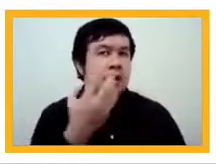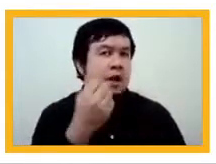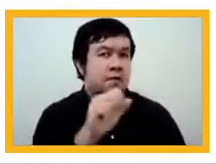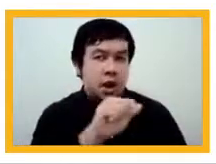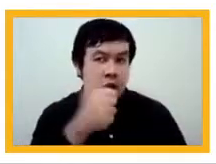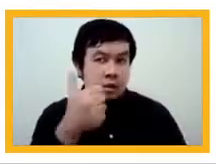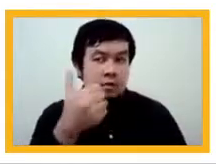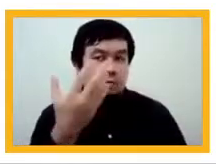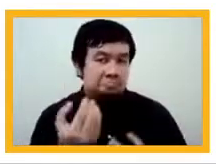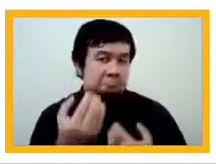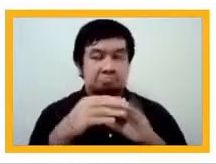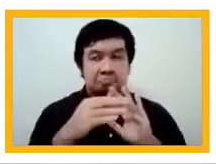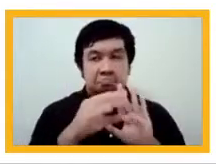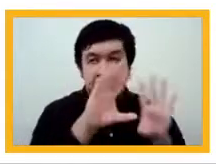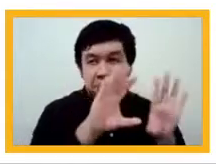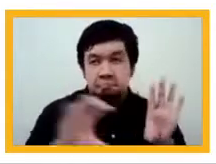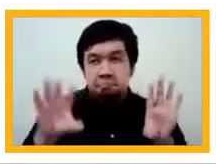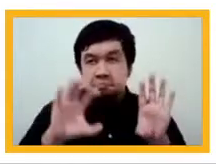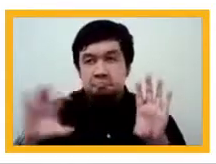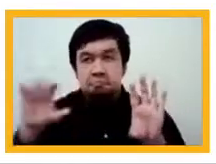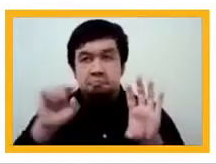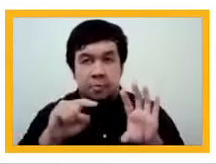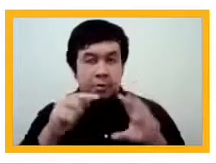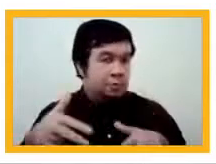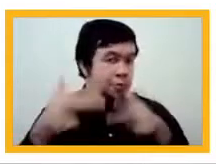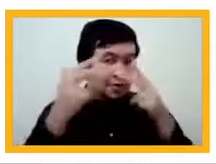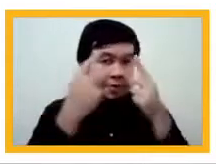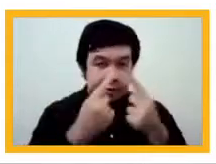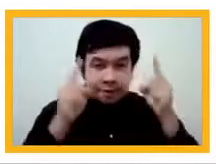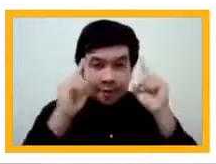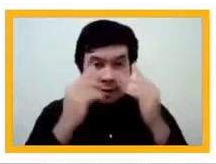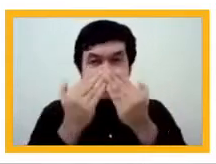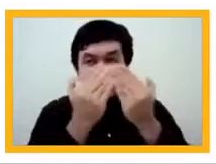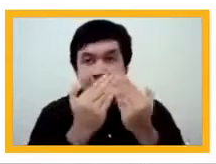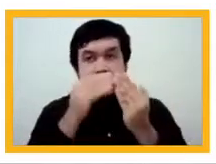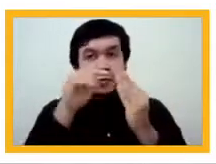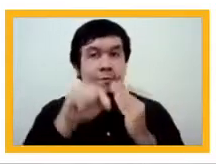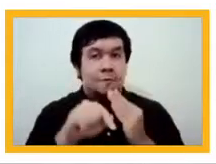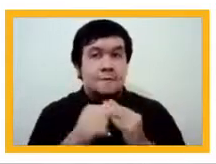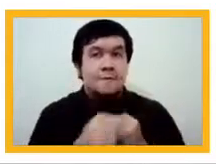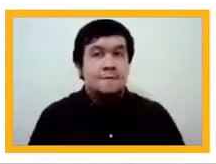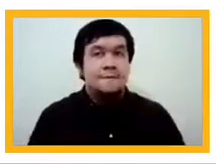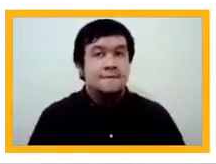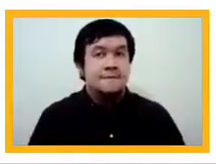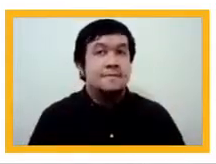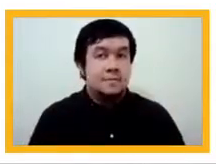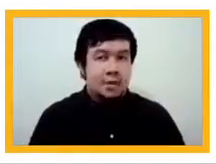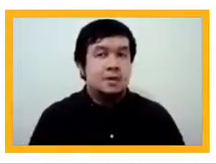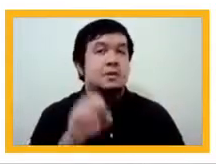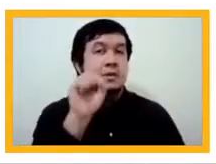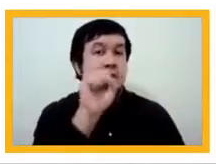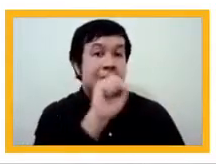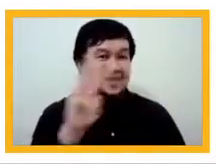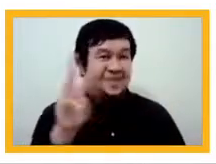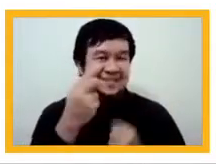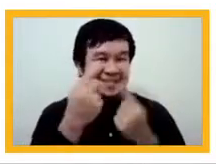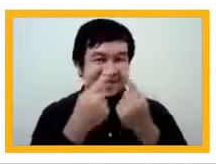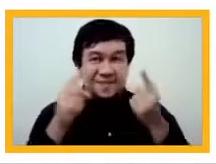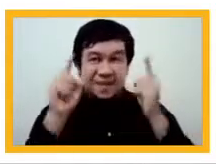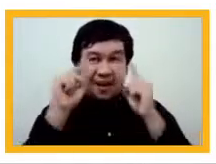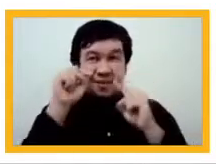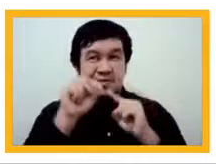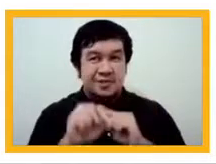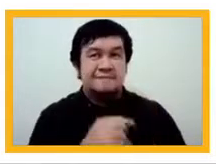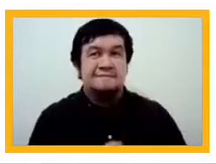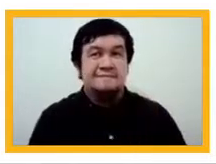as Dr. Na mentioned, like a software-centered universities and the Paulina's cybersecurity education institute and